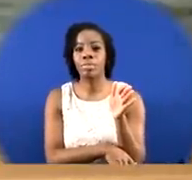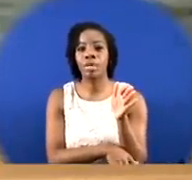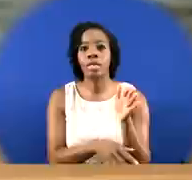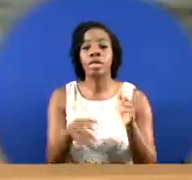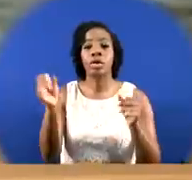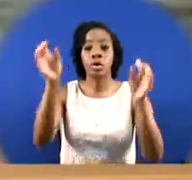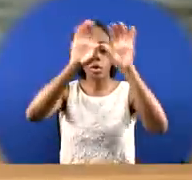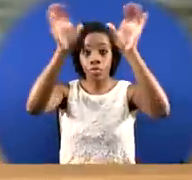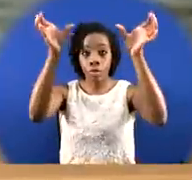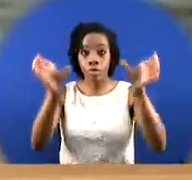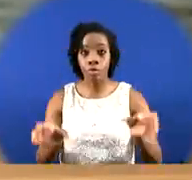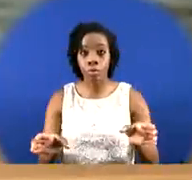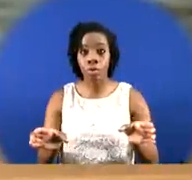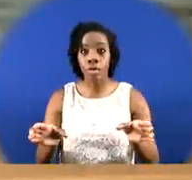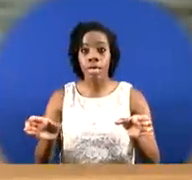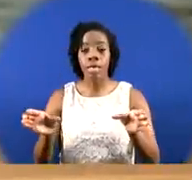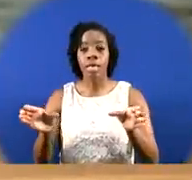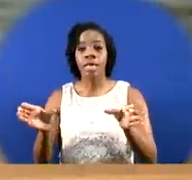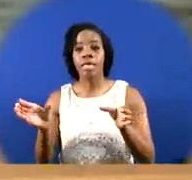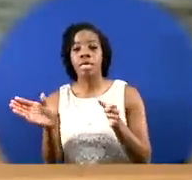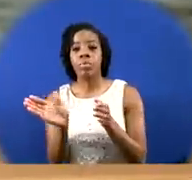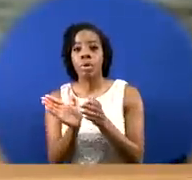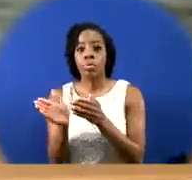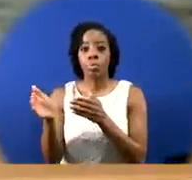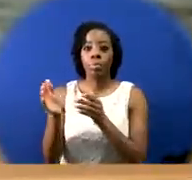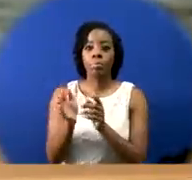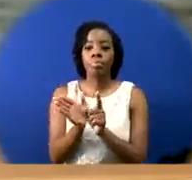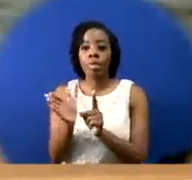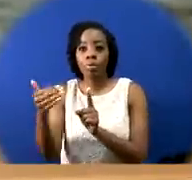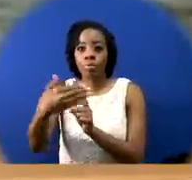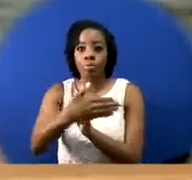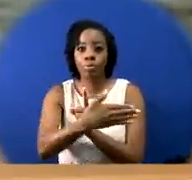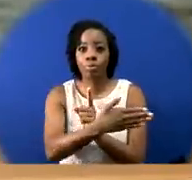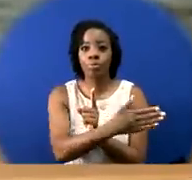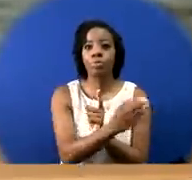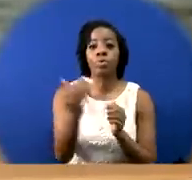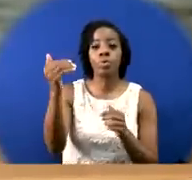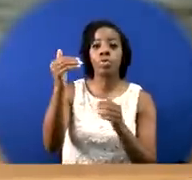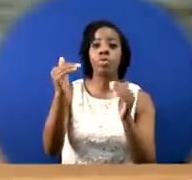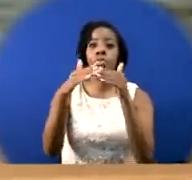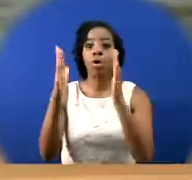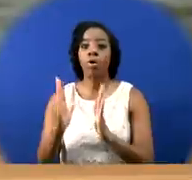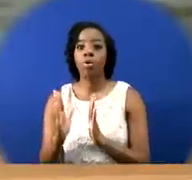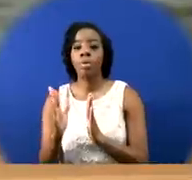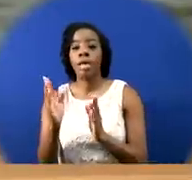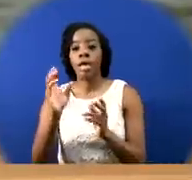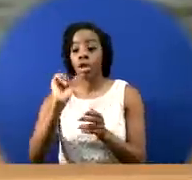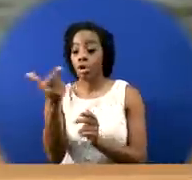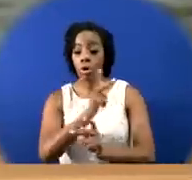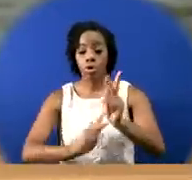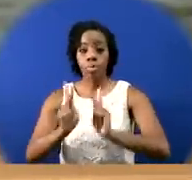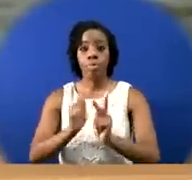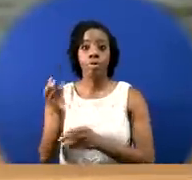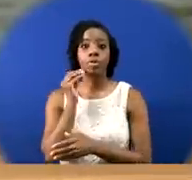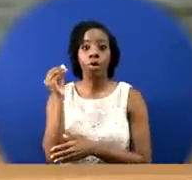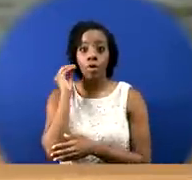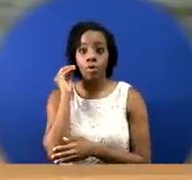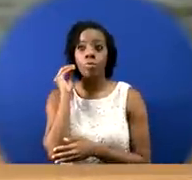the angel would pass over that house. And everybody in the house would be spared, would